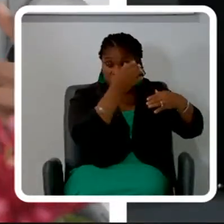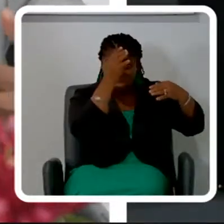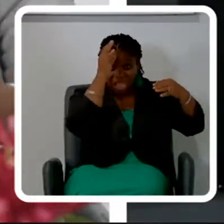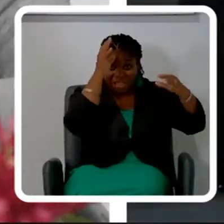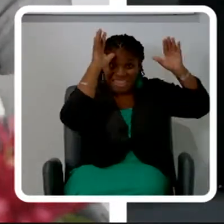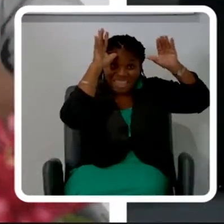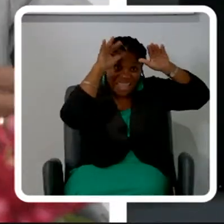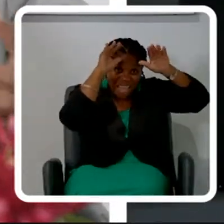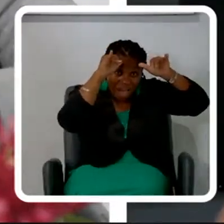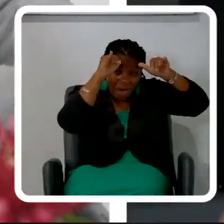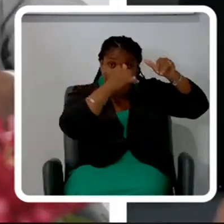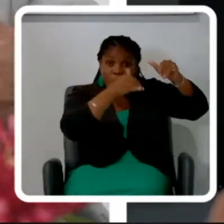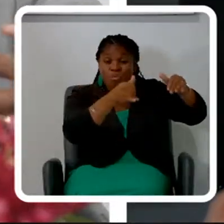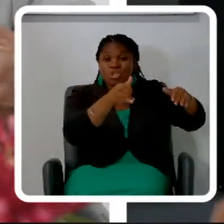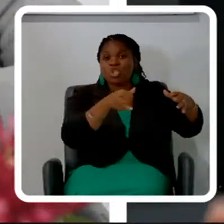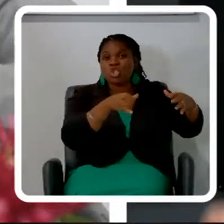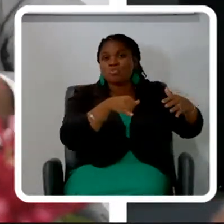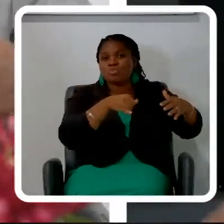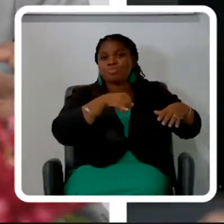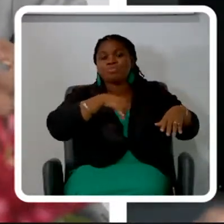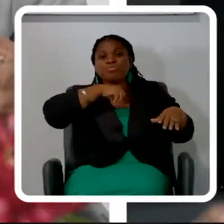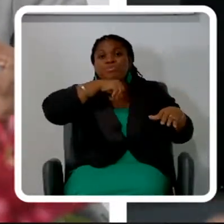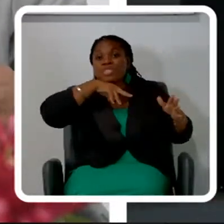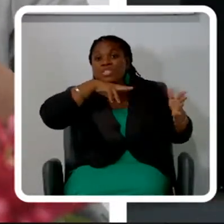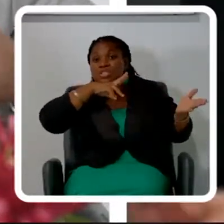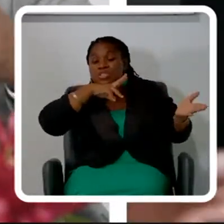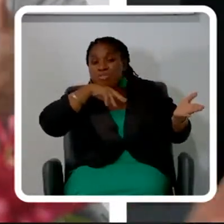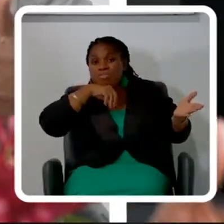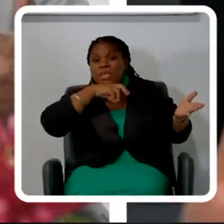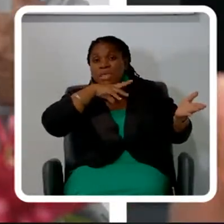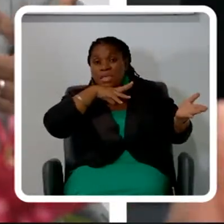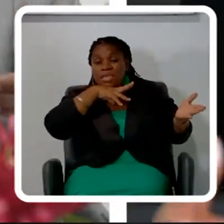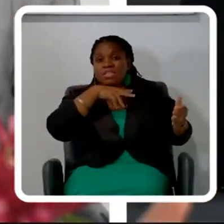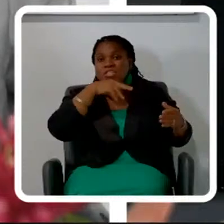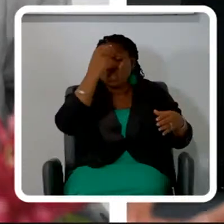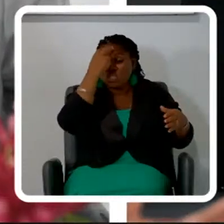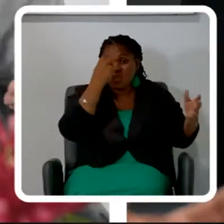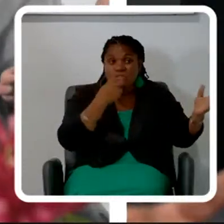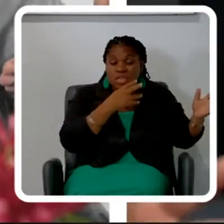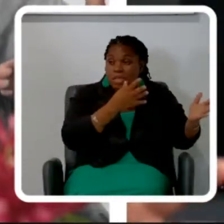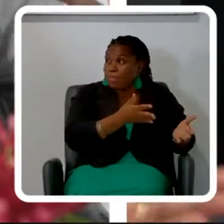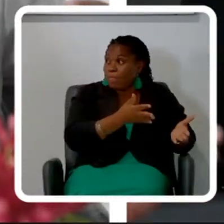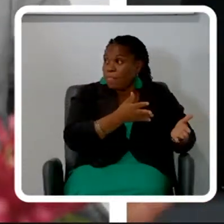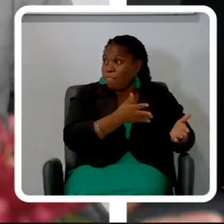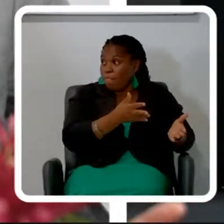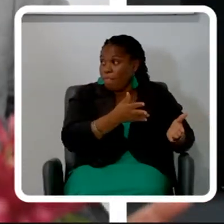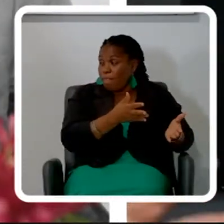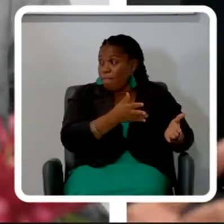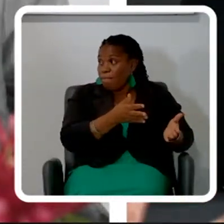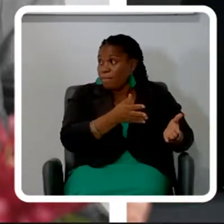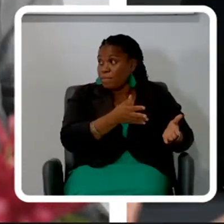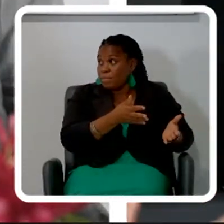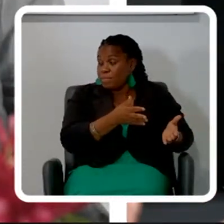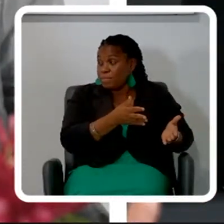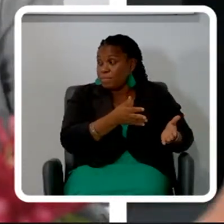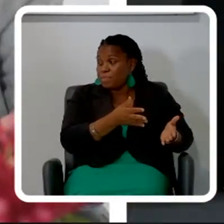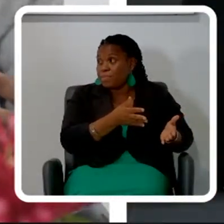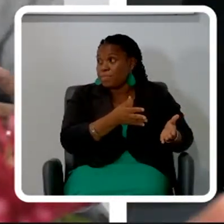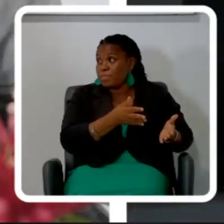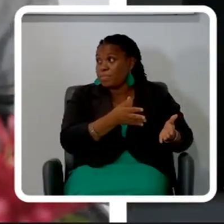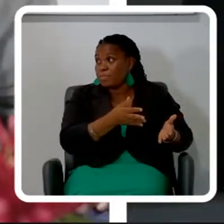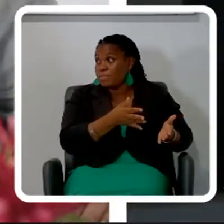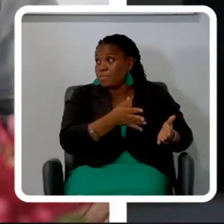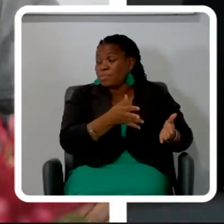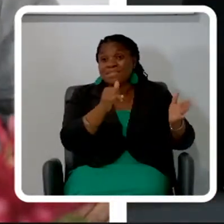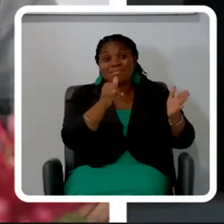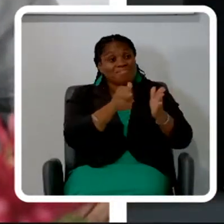that interaction, that relationship, that unified approach, this is what is helping to lead also to